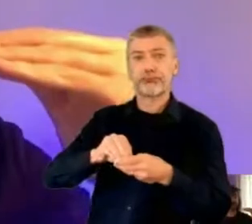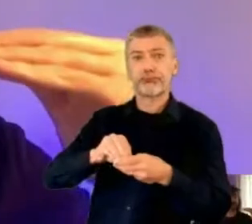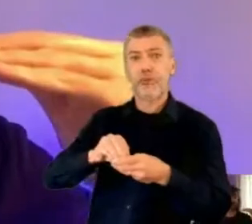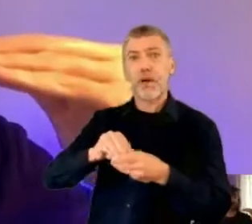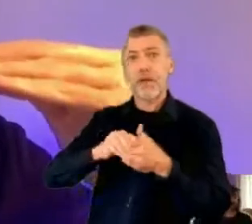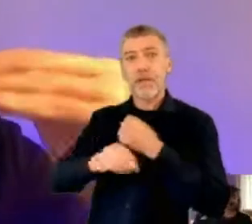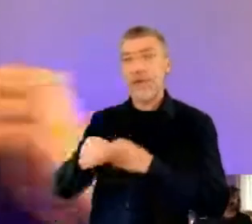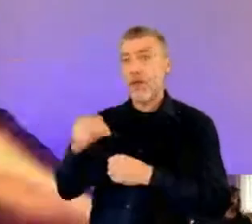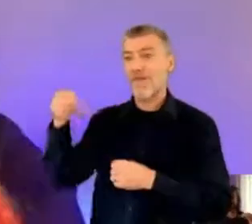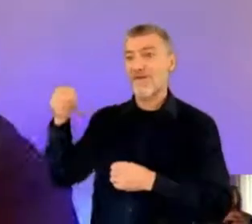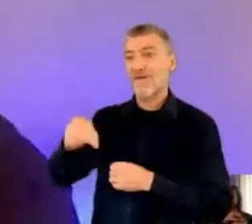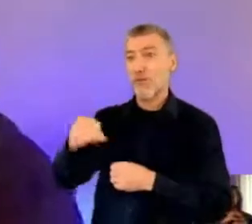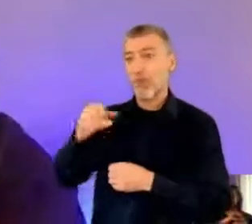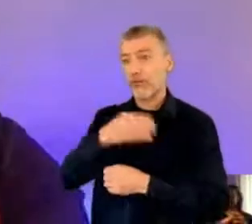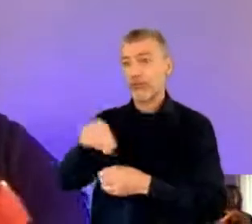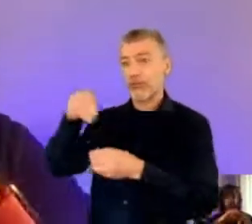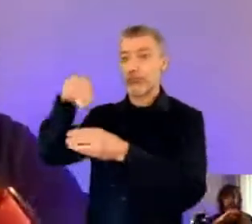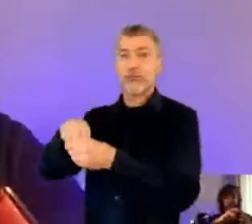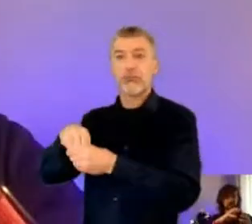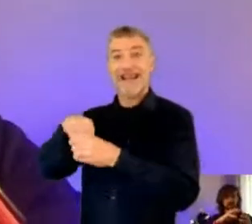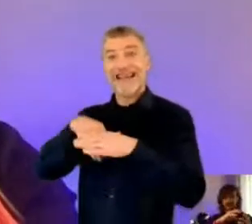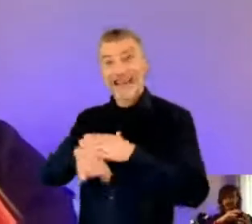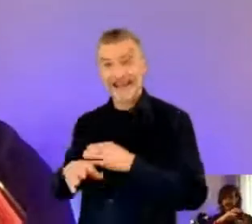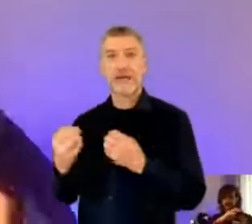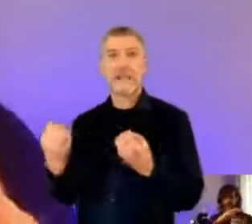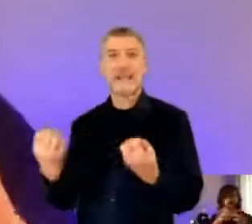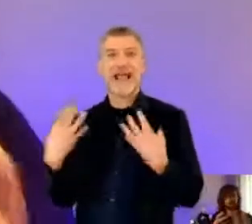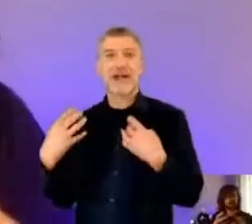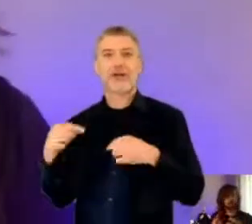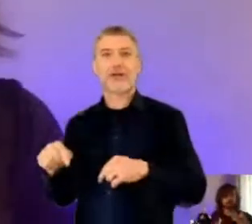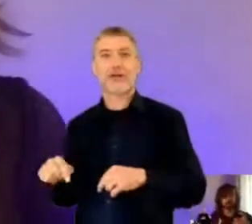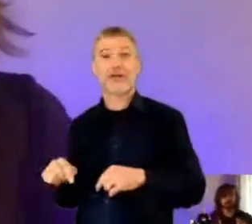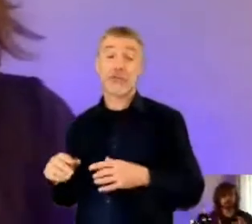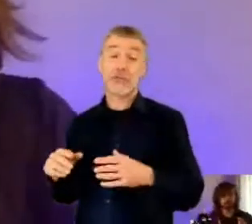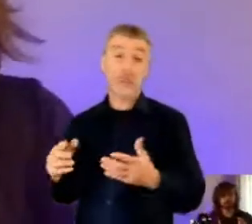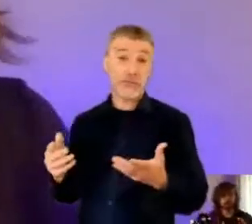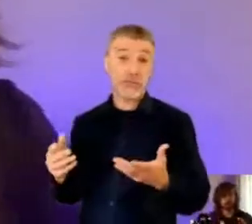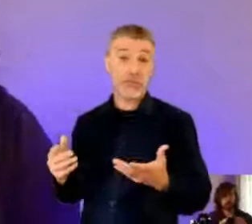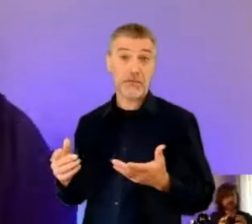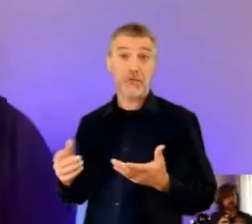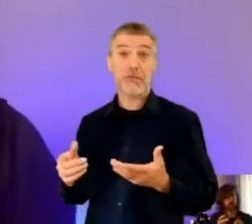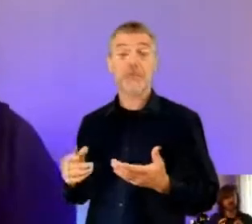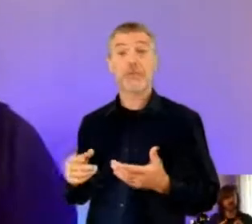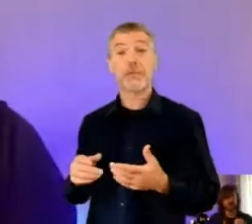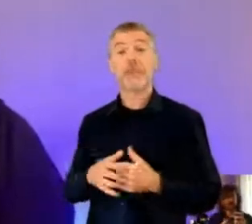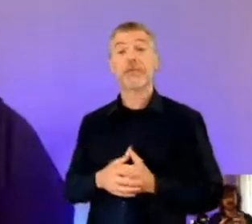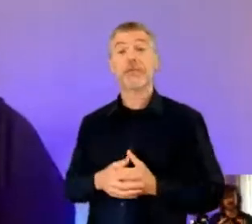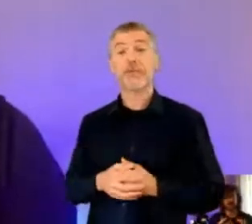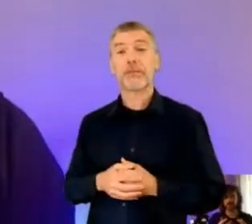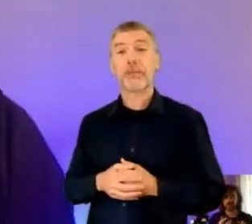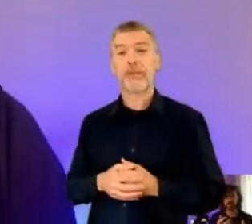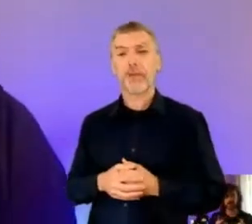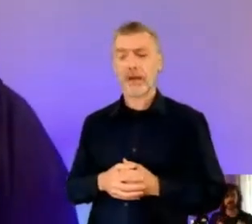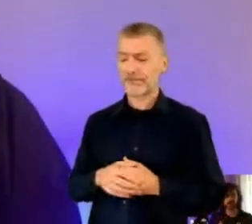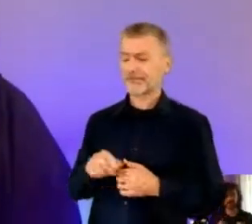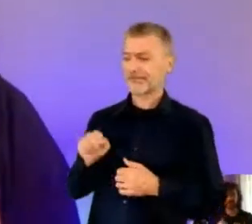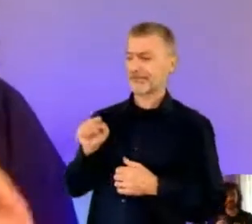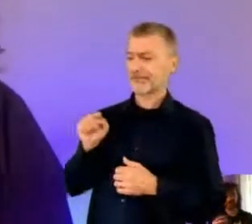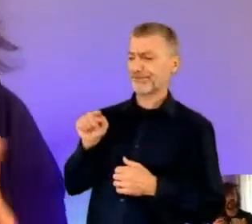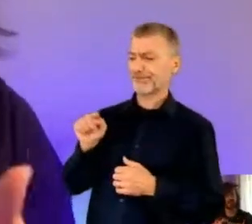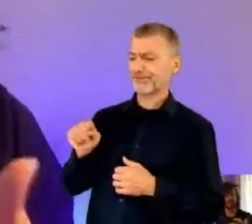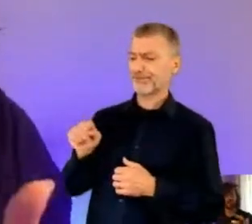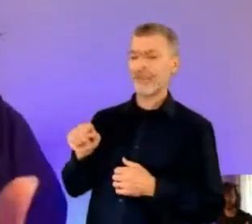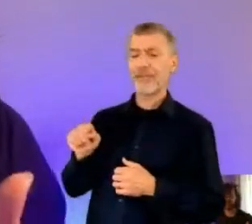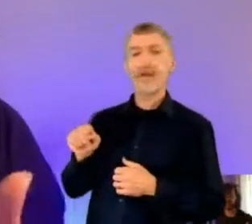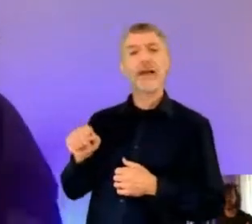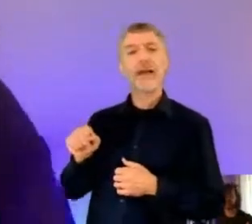is zero at the end of the day. And we're also looking at, you know, the combustion that goes into the engine. How can we make that leaner? How can we make it